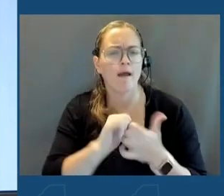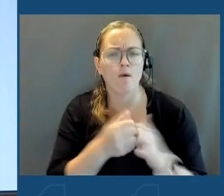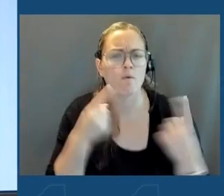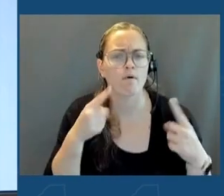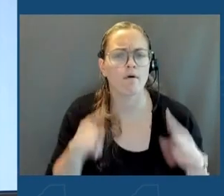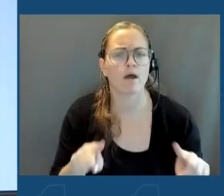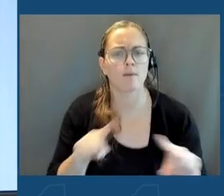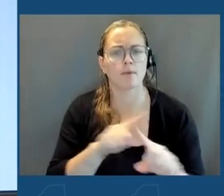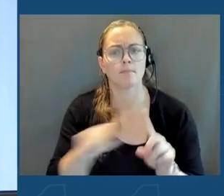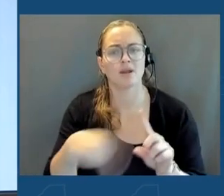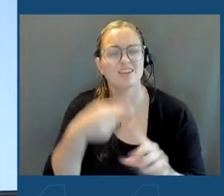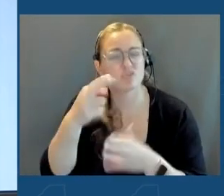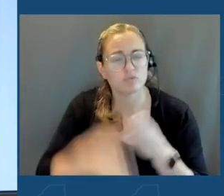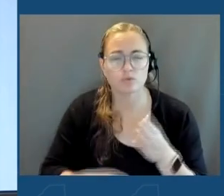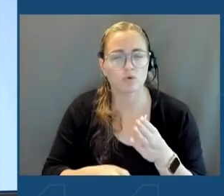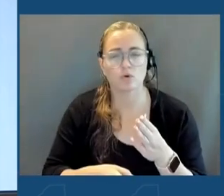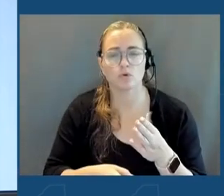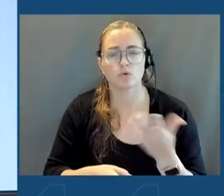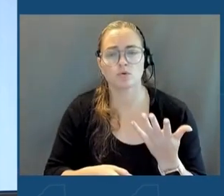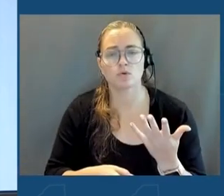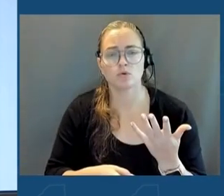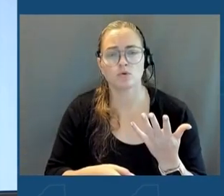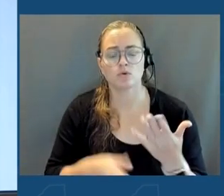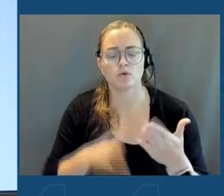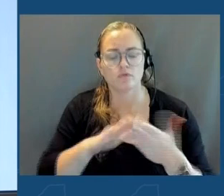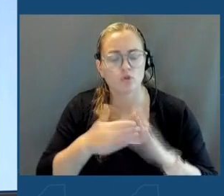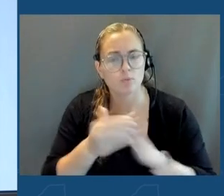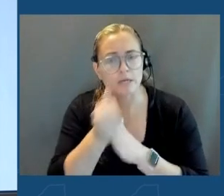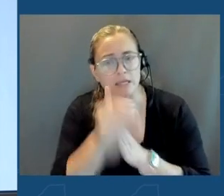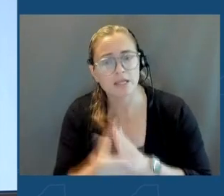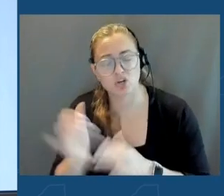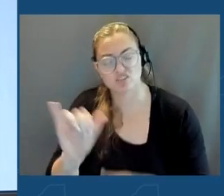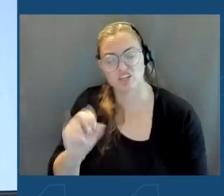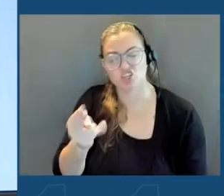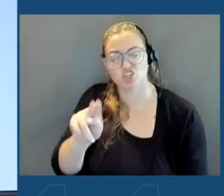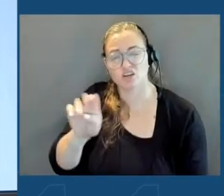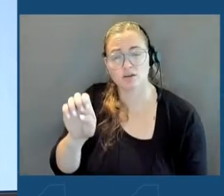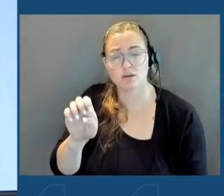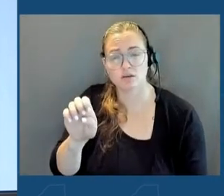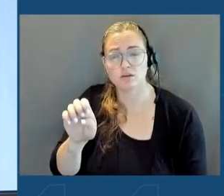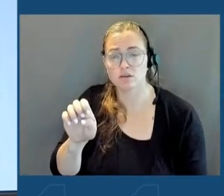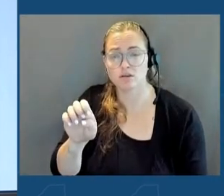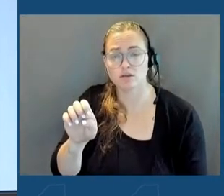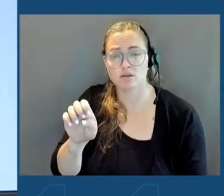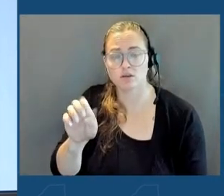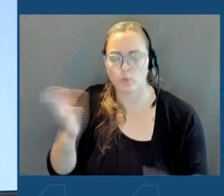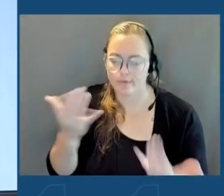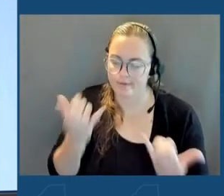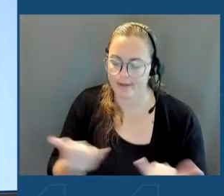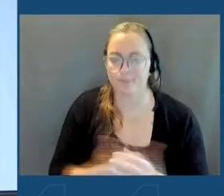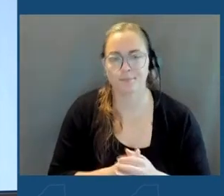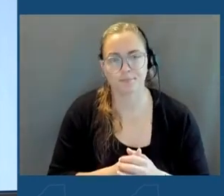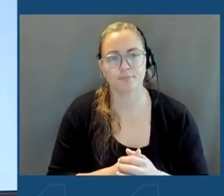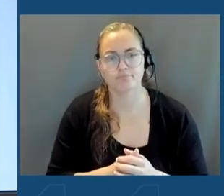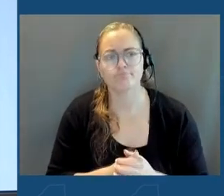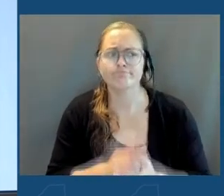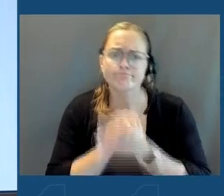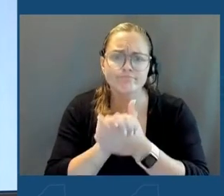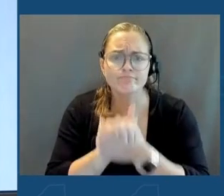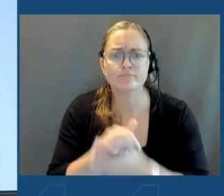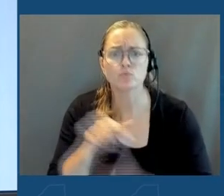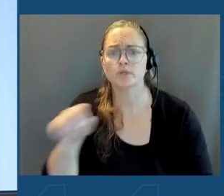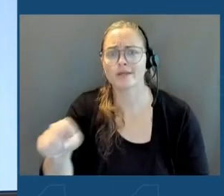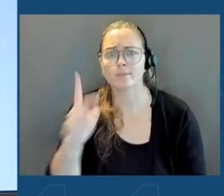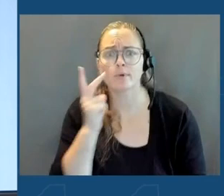as a result of community leaders like Shane, we're here today, and I want to congratulate him on